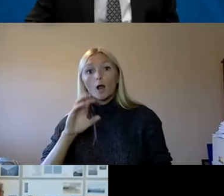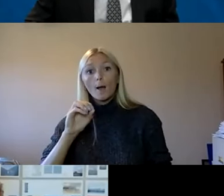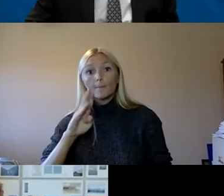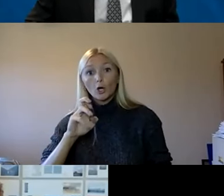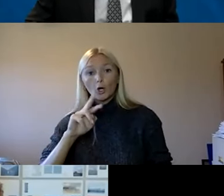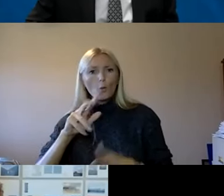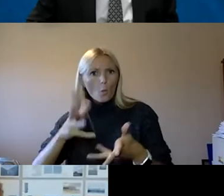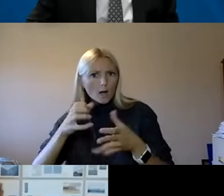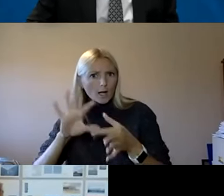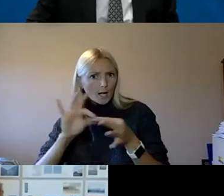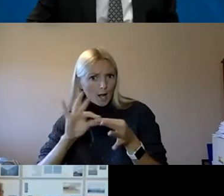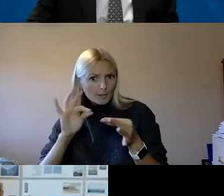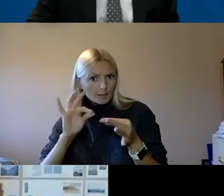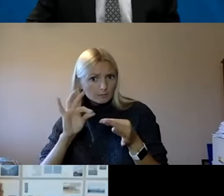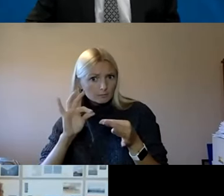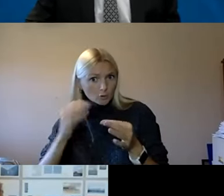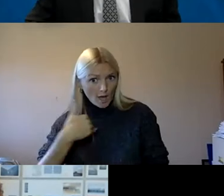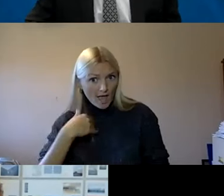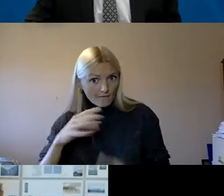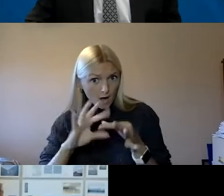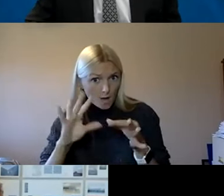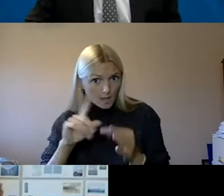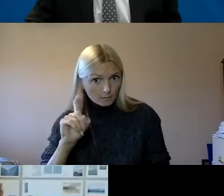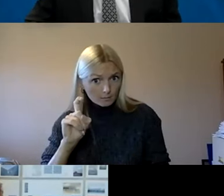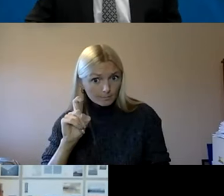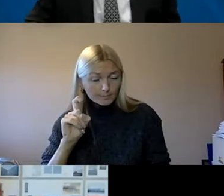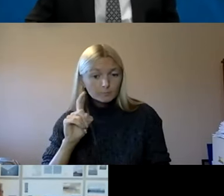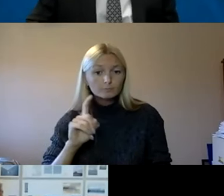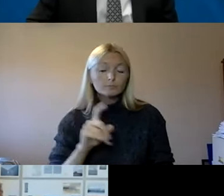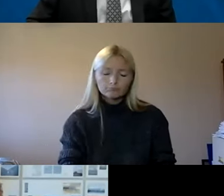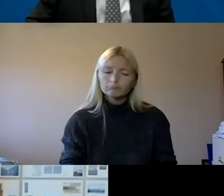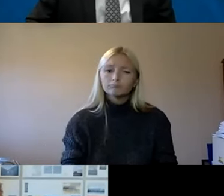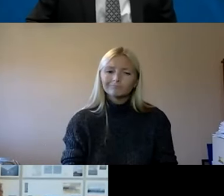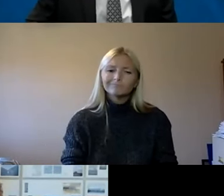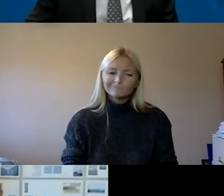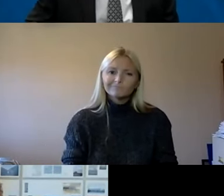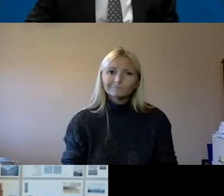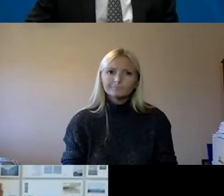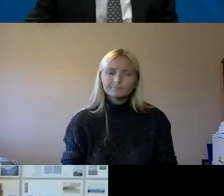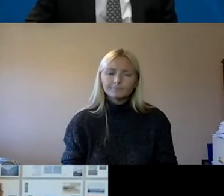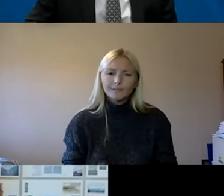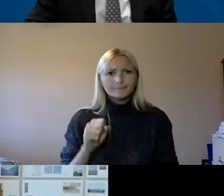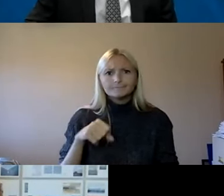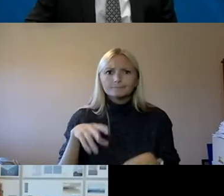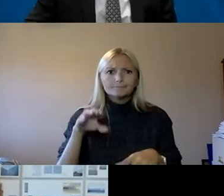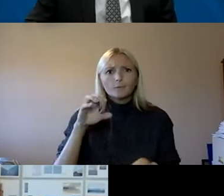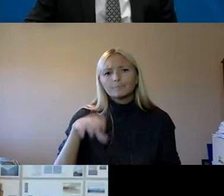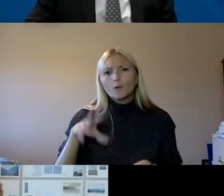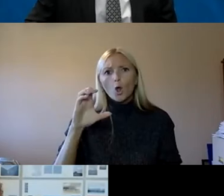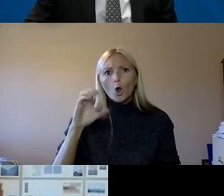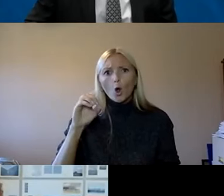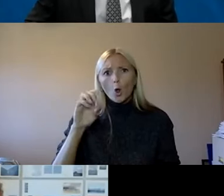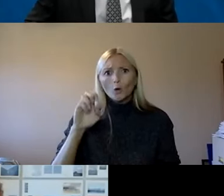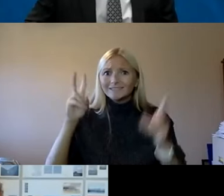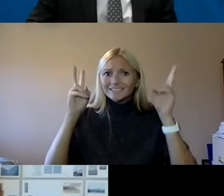questions. Dr. Dillon, did you have... You know, it was addressed, it comes under the code issue and the series